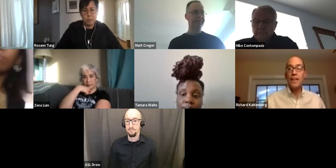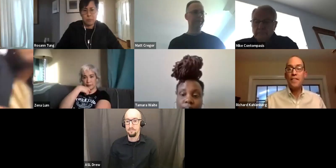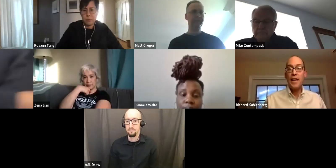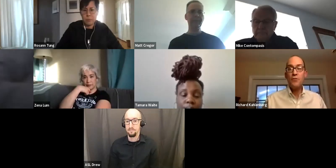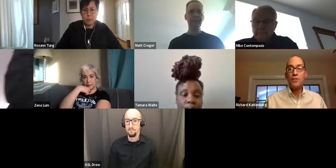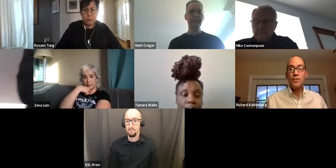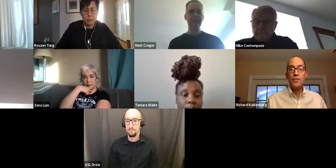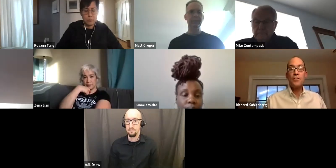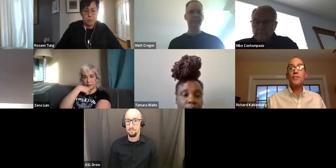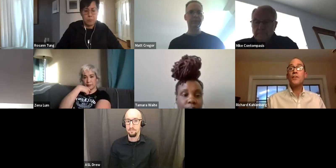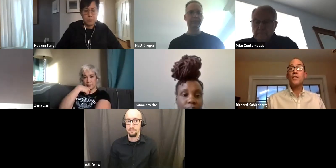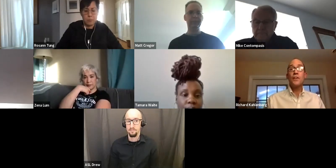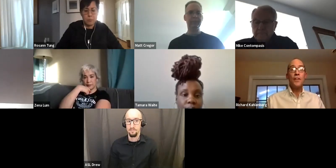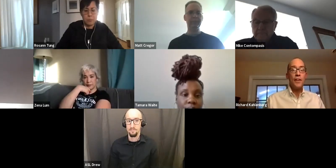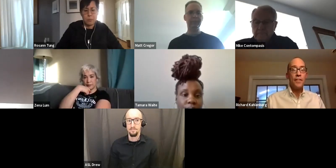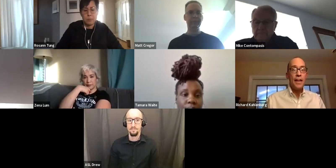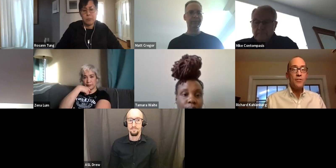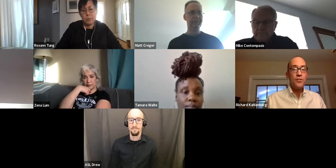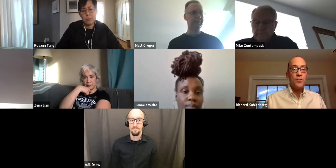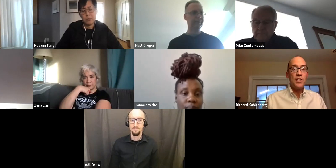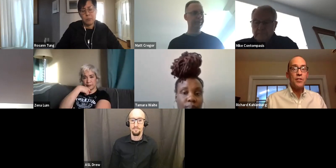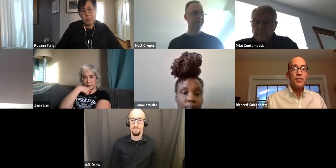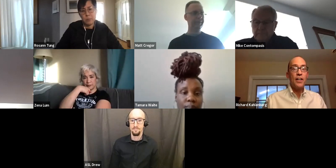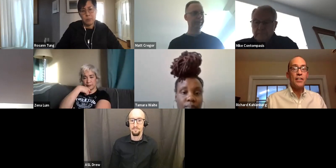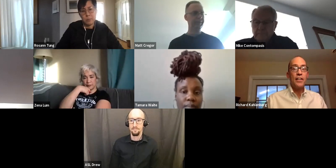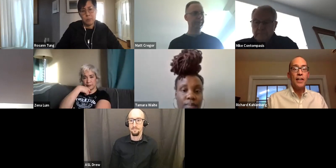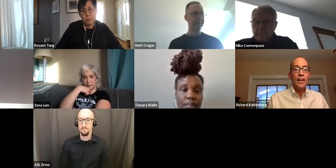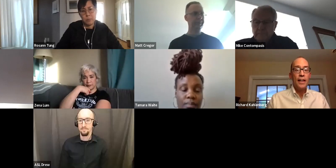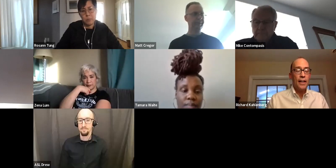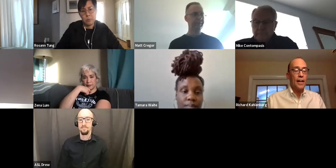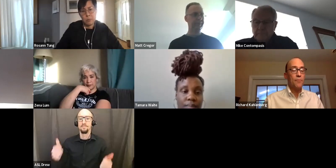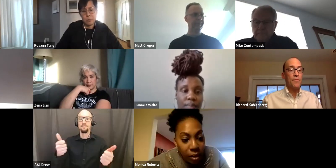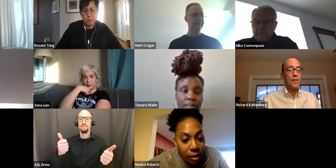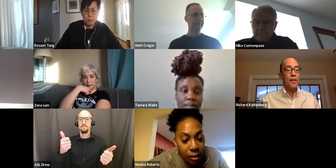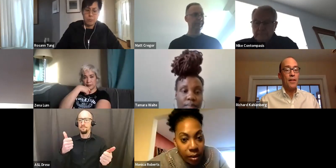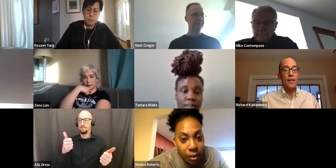Great, thank you. Thank you so much, Michelle.